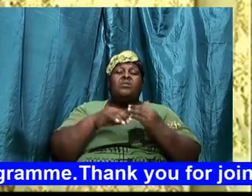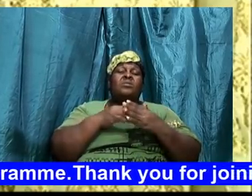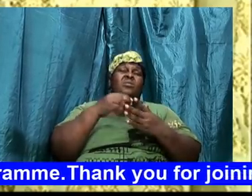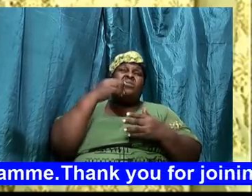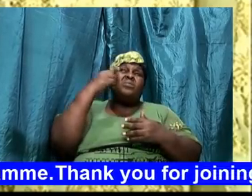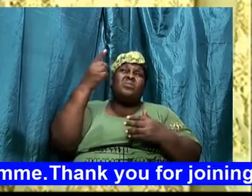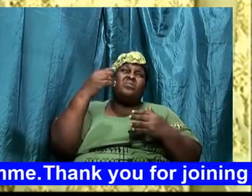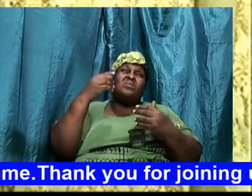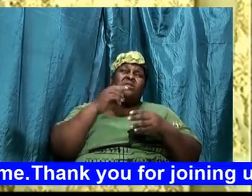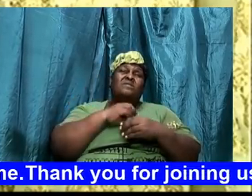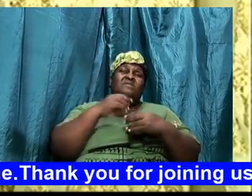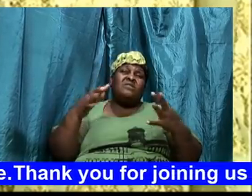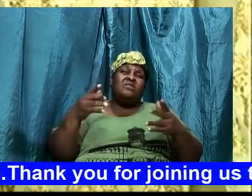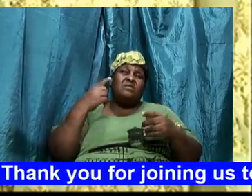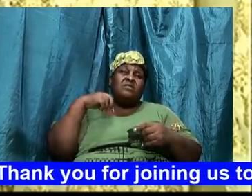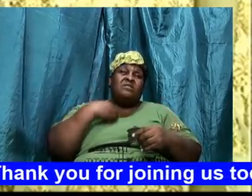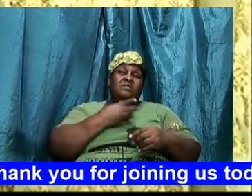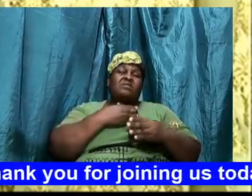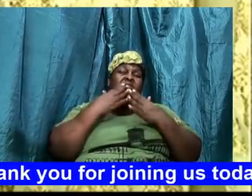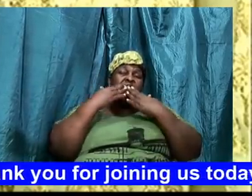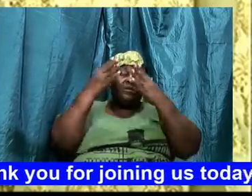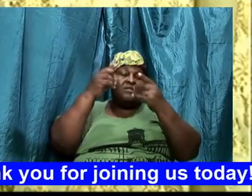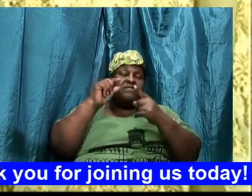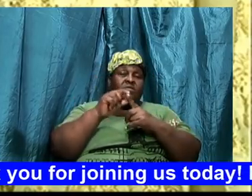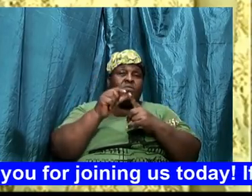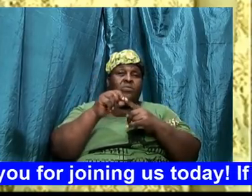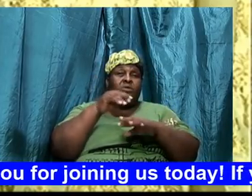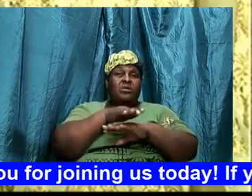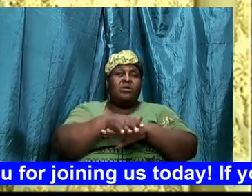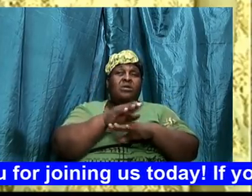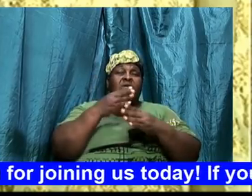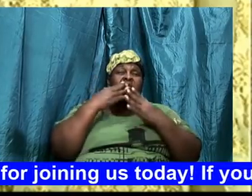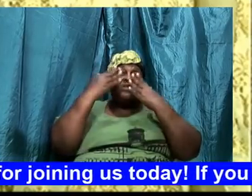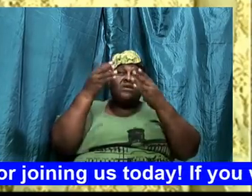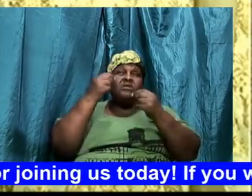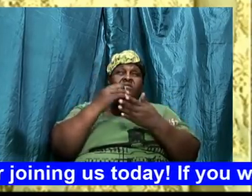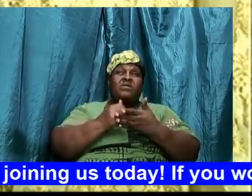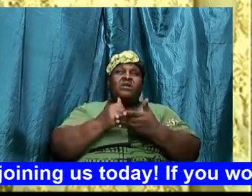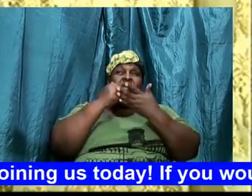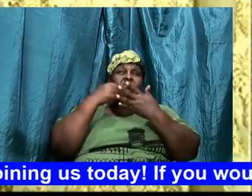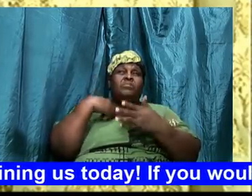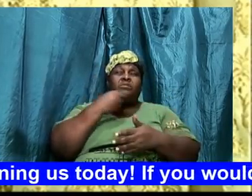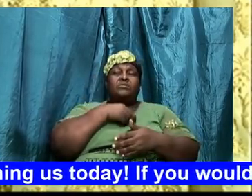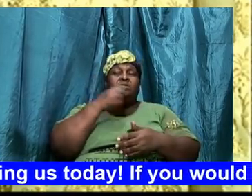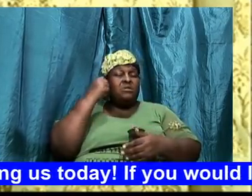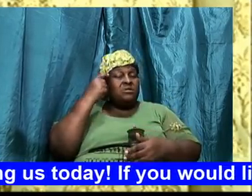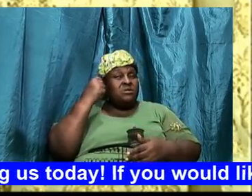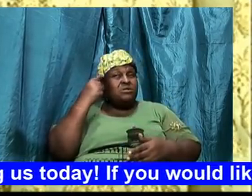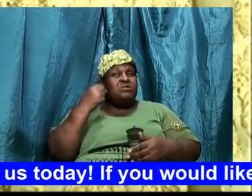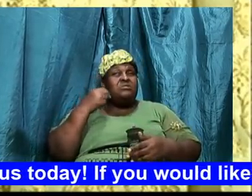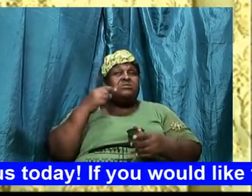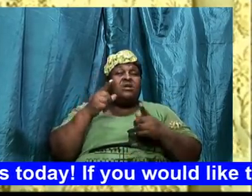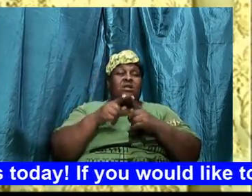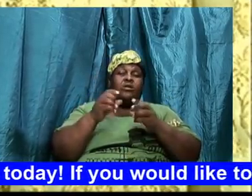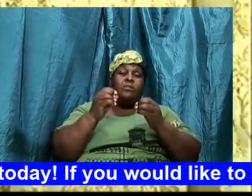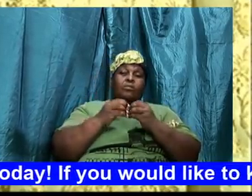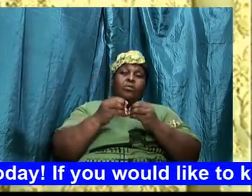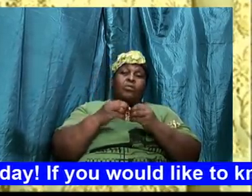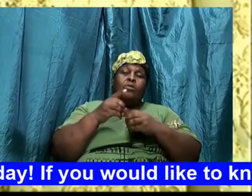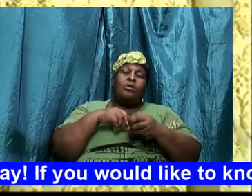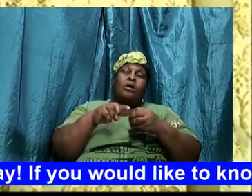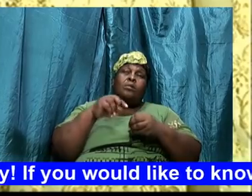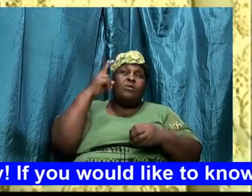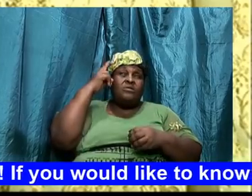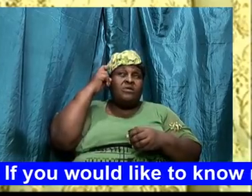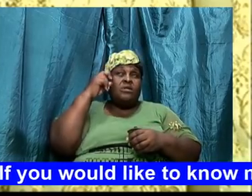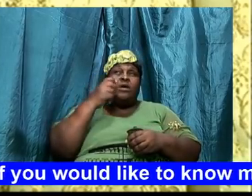for us. We thank you for the word tonight. We thank you, God, for helping us to understanding a little bit more about the enemy